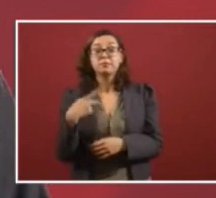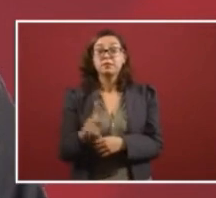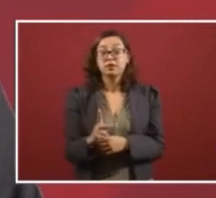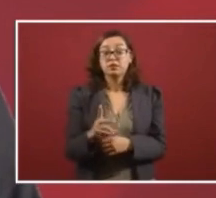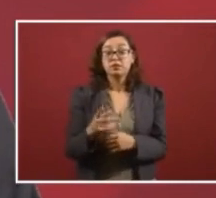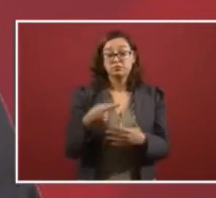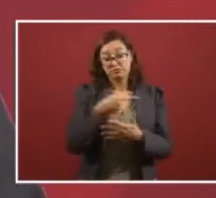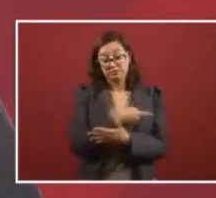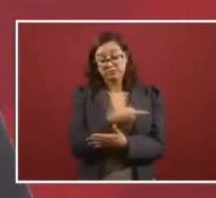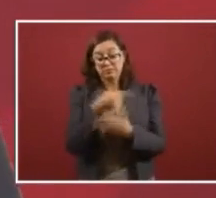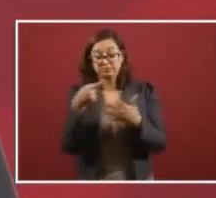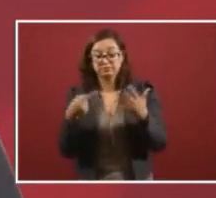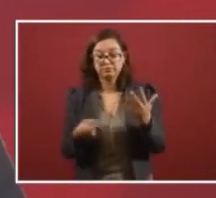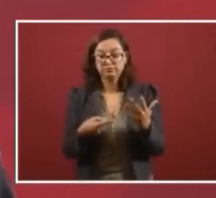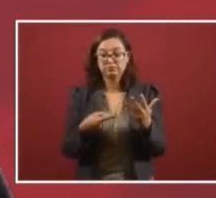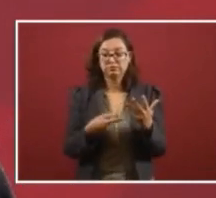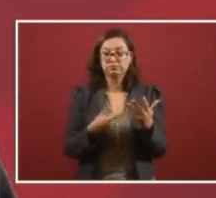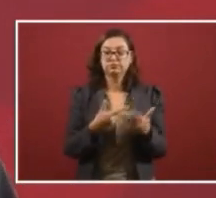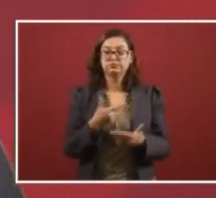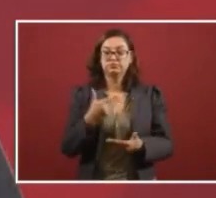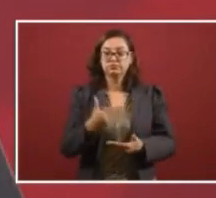But all of this